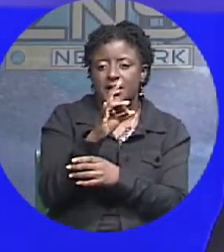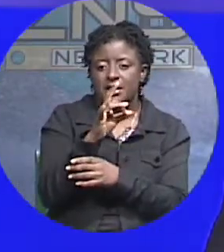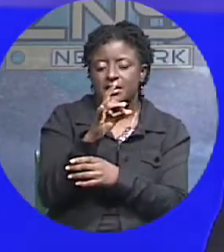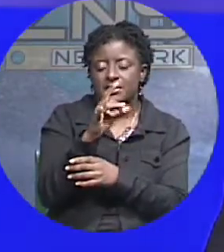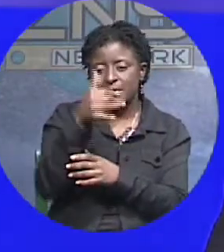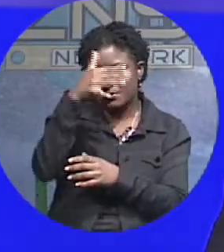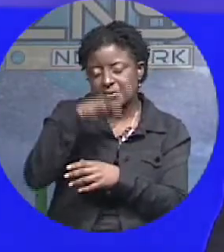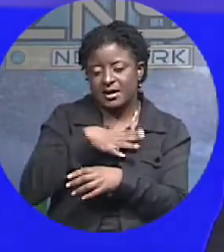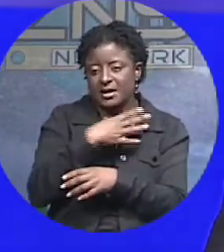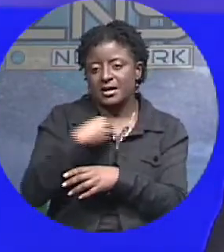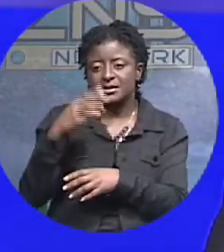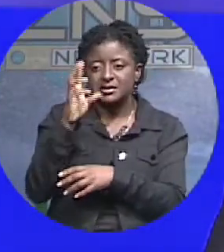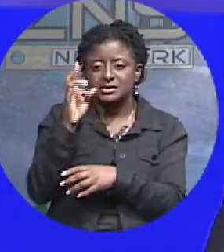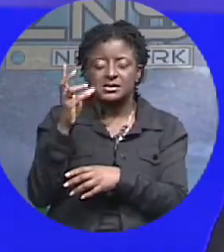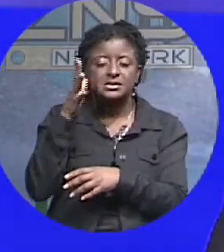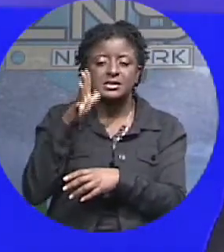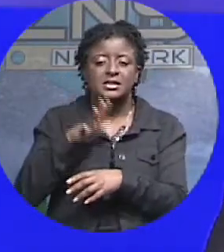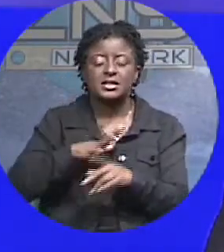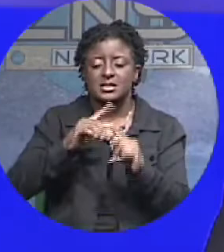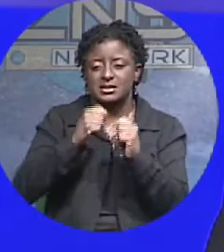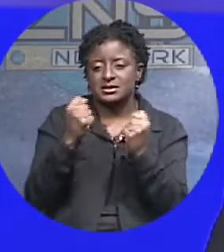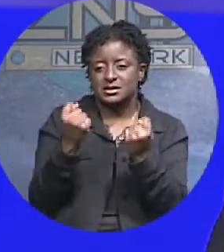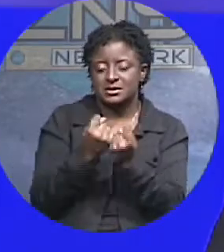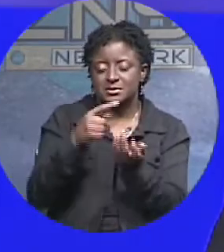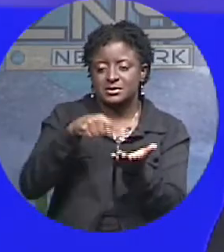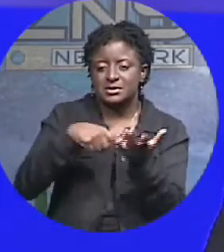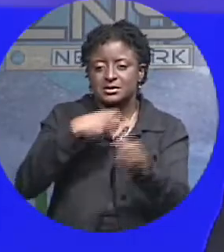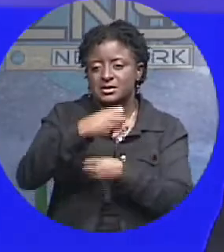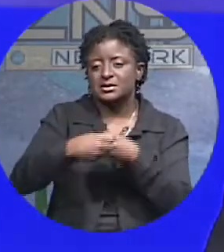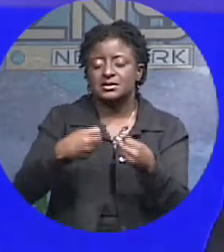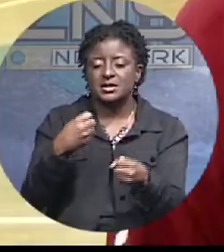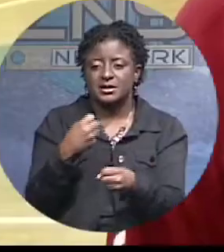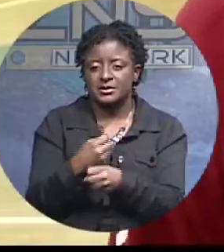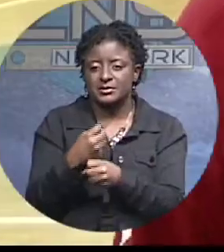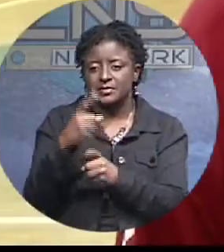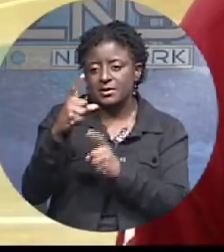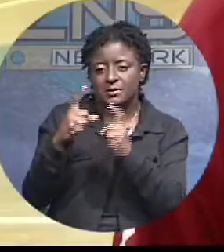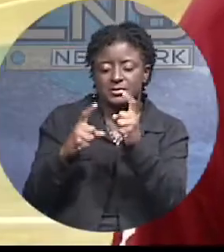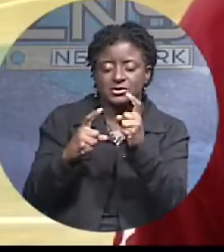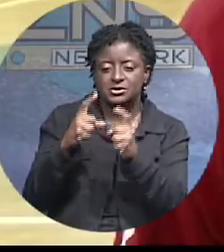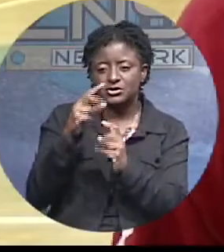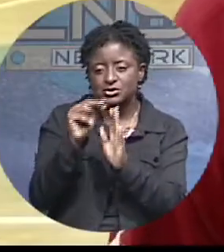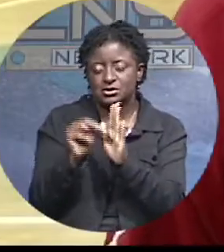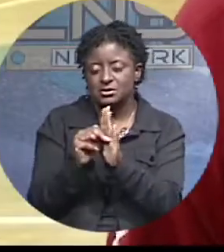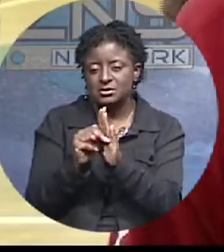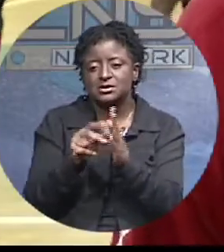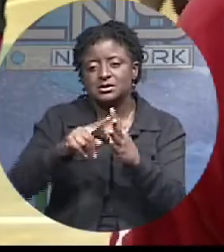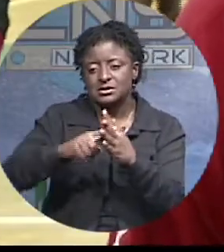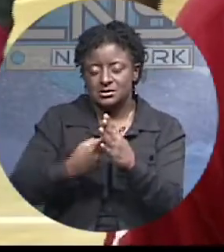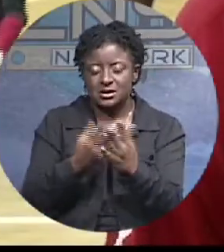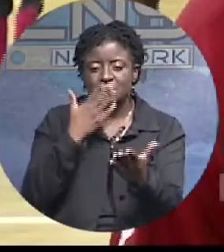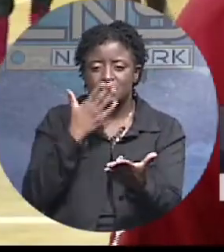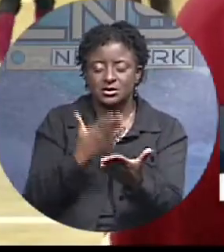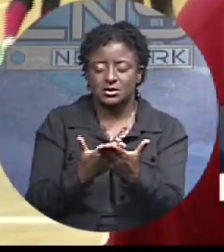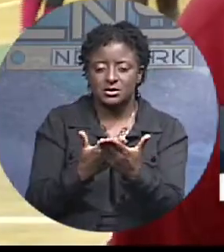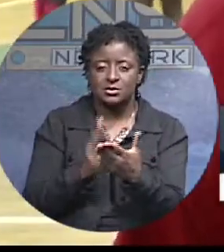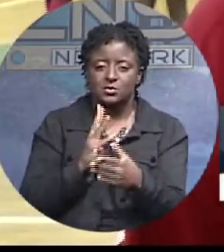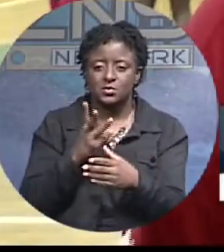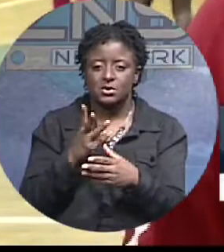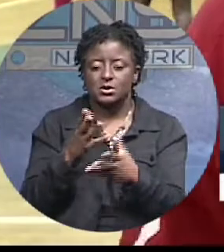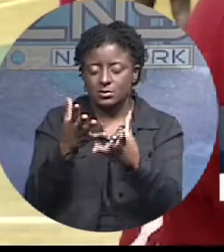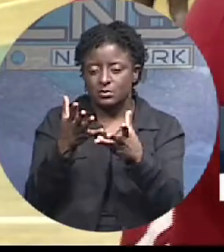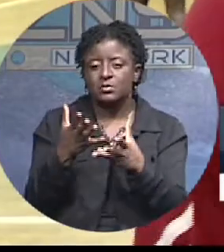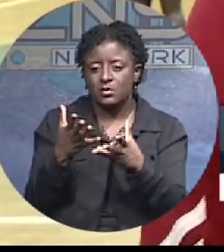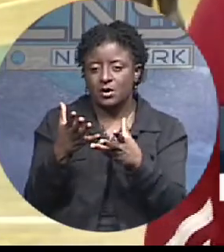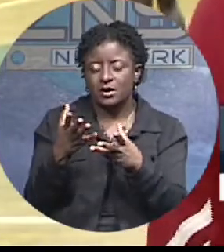will be played Tuesday, Thursday, and Sundays. Competition has started off relatively good. We're looking for a competitive season.